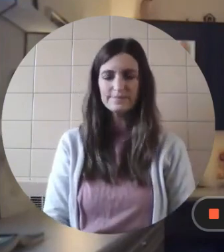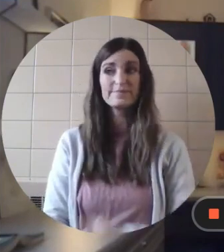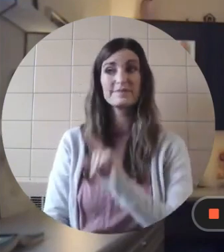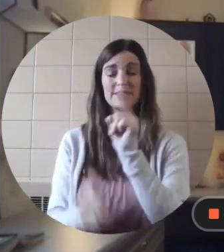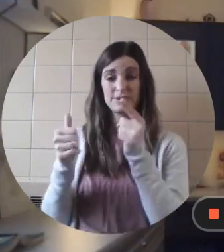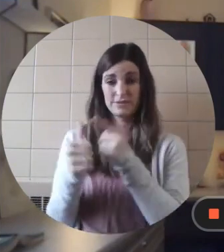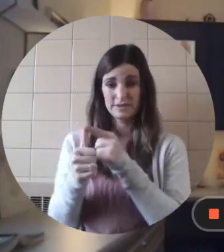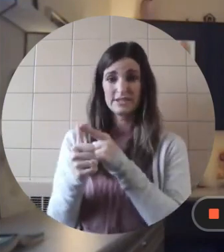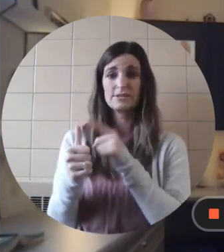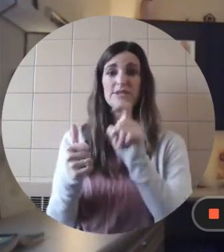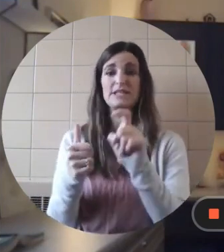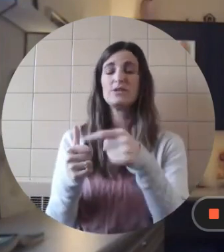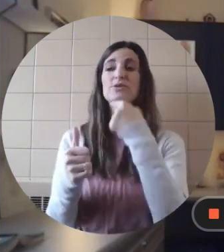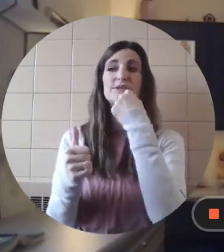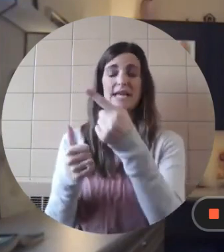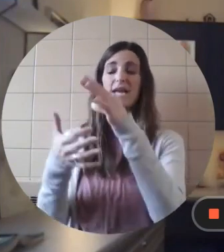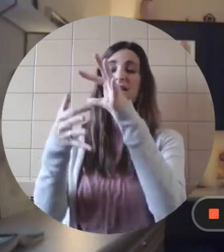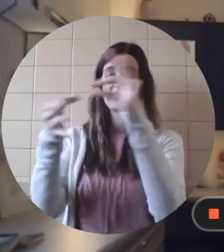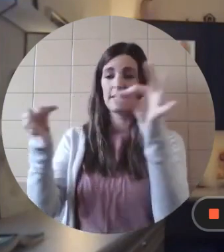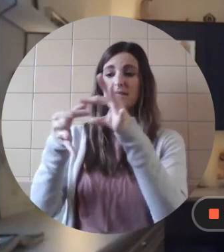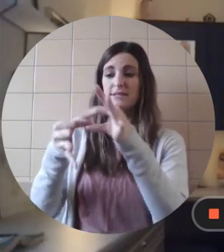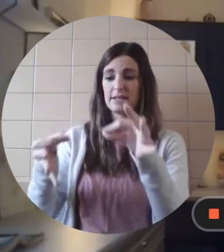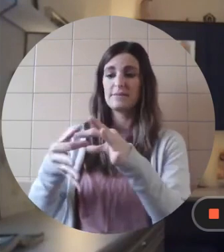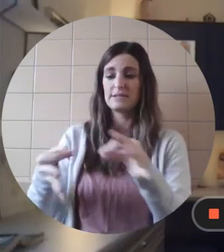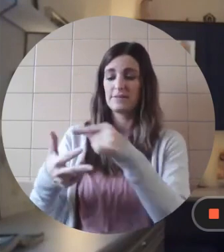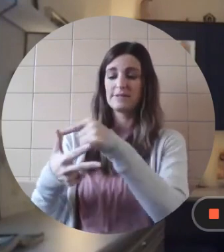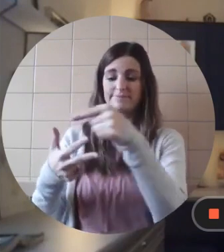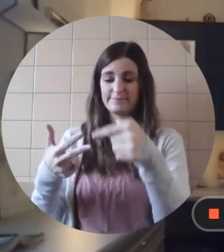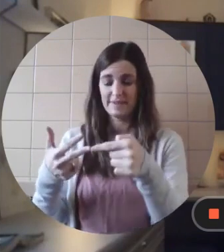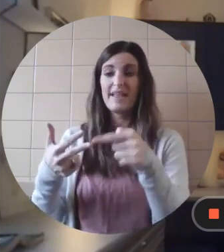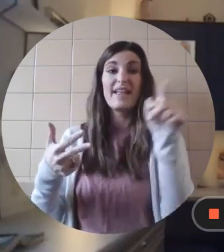we say the statements about each other. Then the class